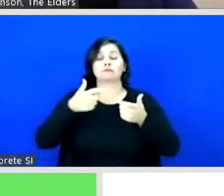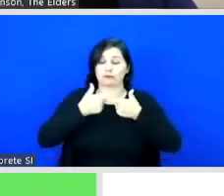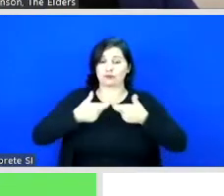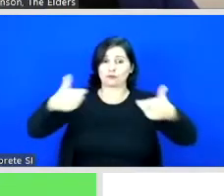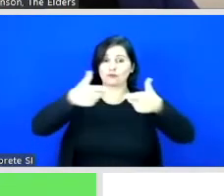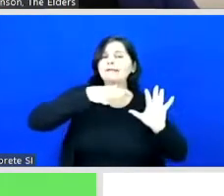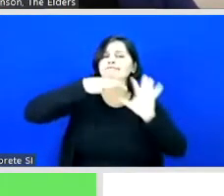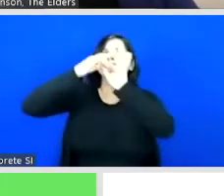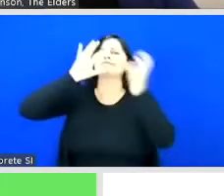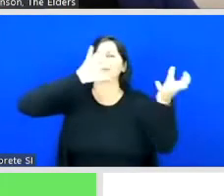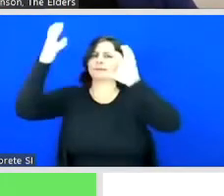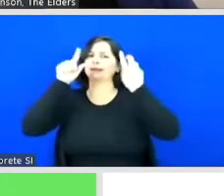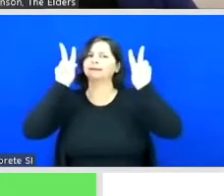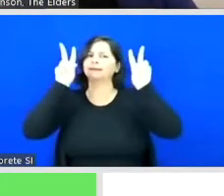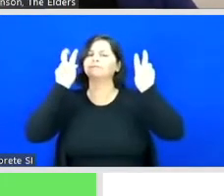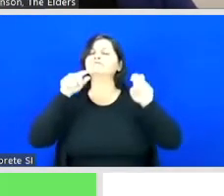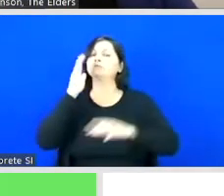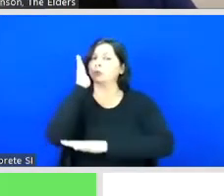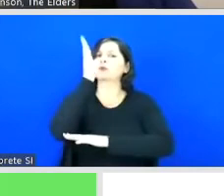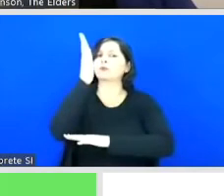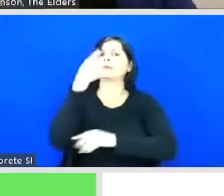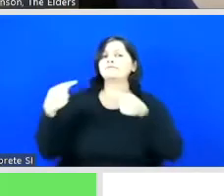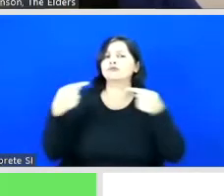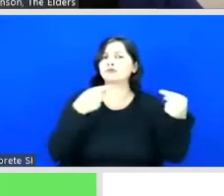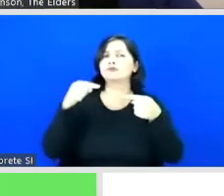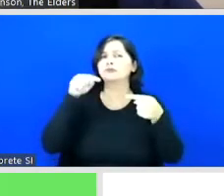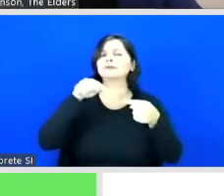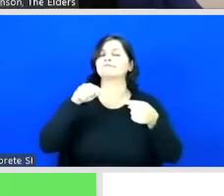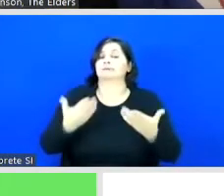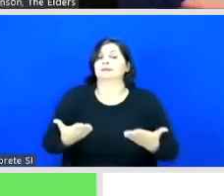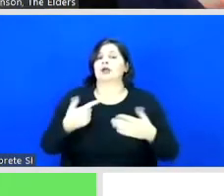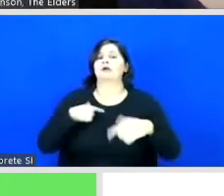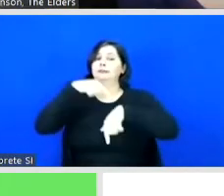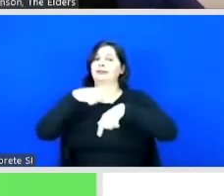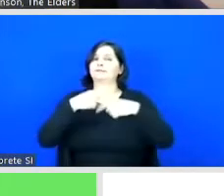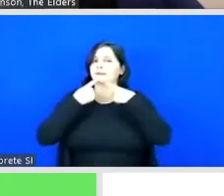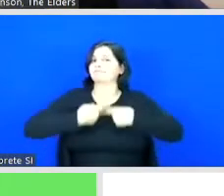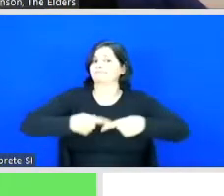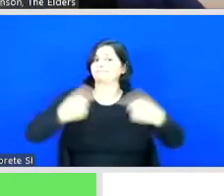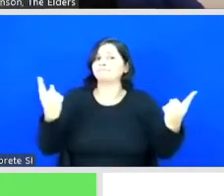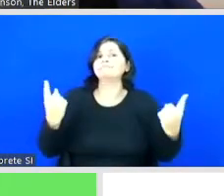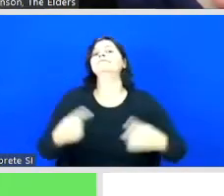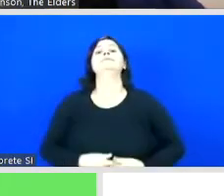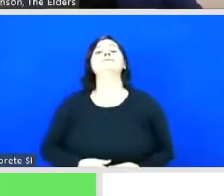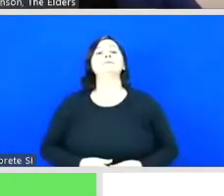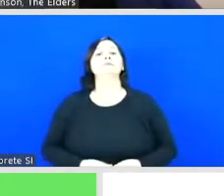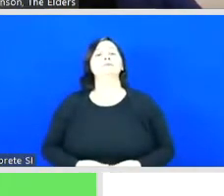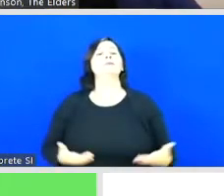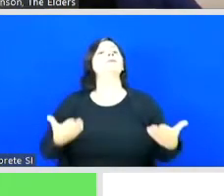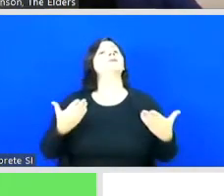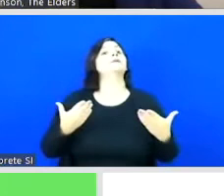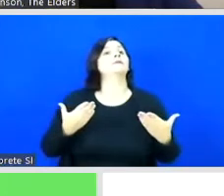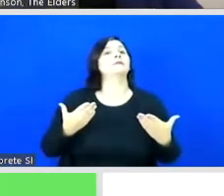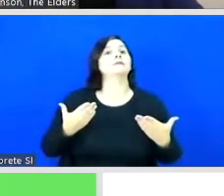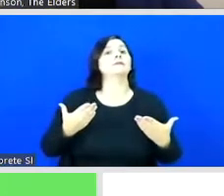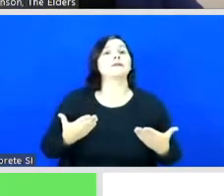And there is, as you know, much more emphasis on Green New Deal, on climate policy than ever before